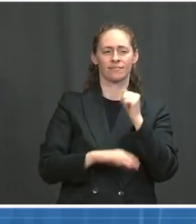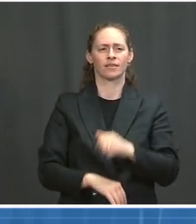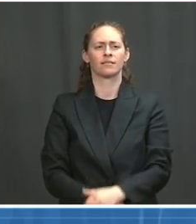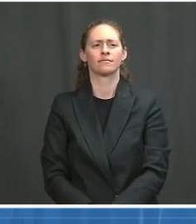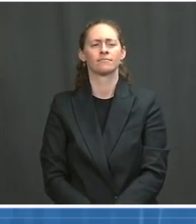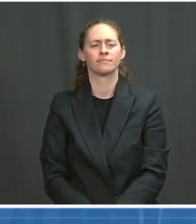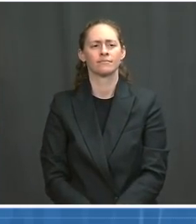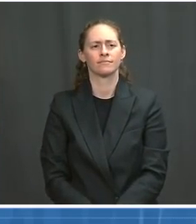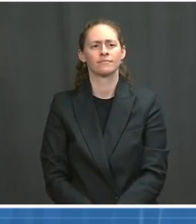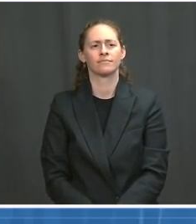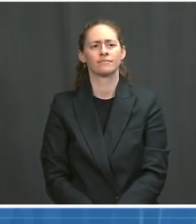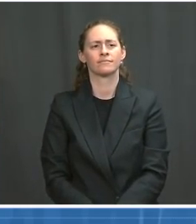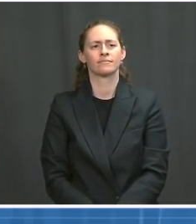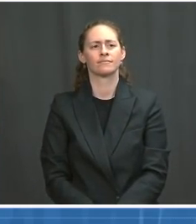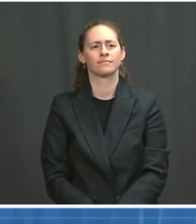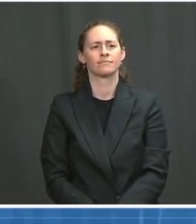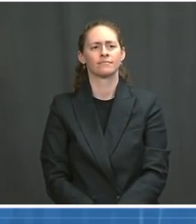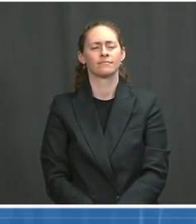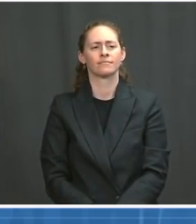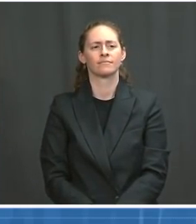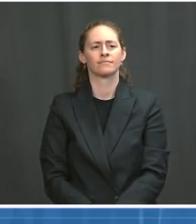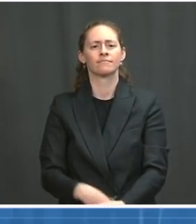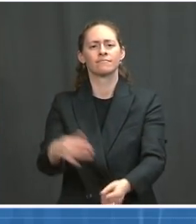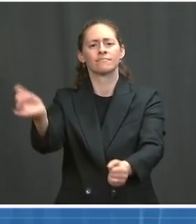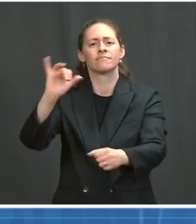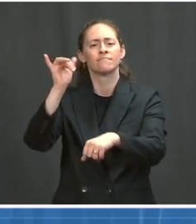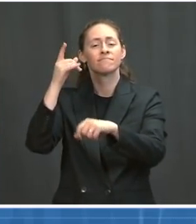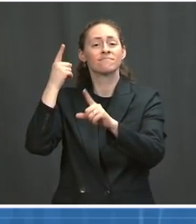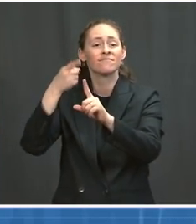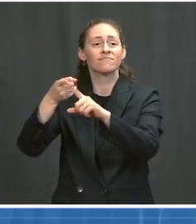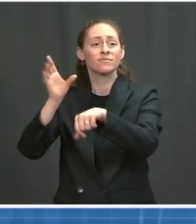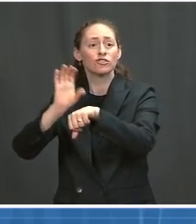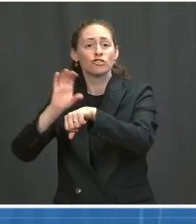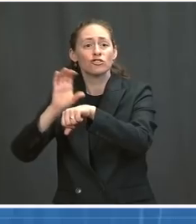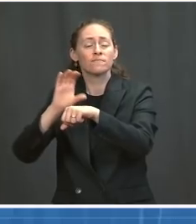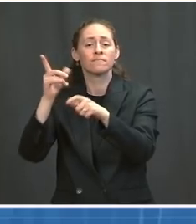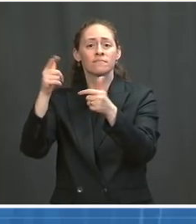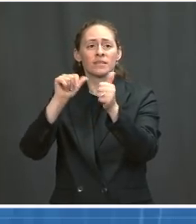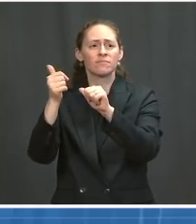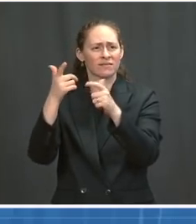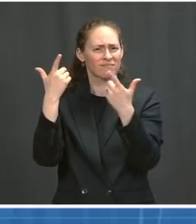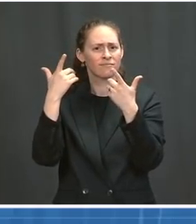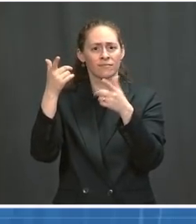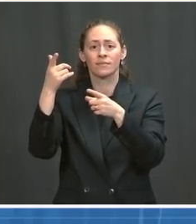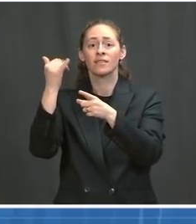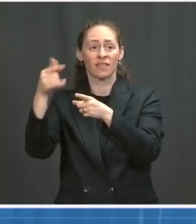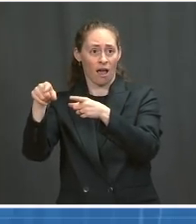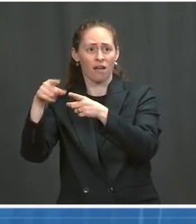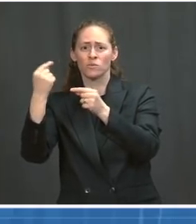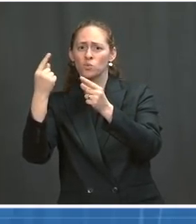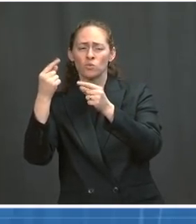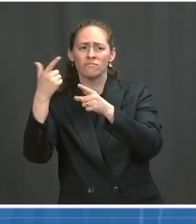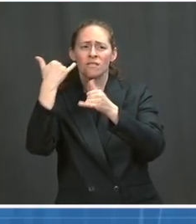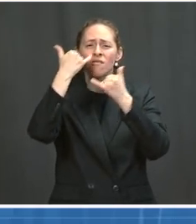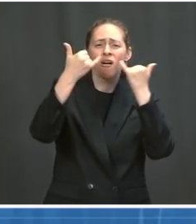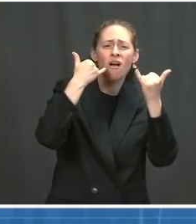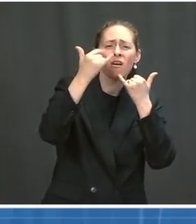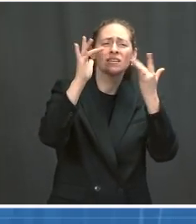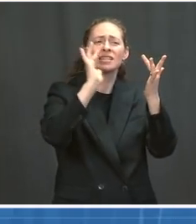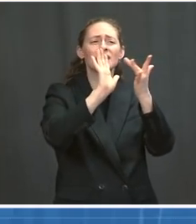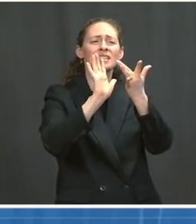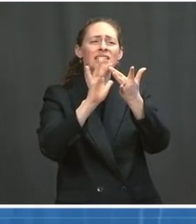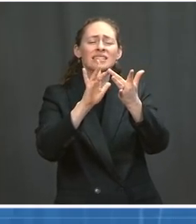using their existing phone trees to call community members about getting vaccinated, even offering to drive them to vaccination sites when they're